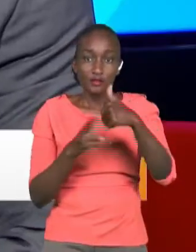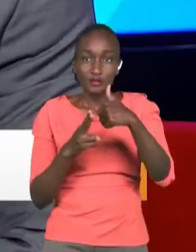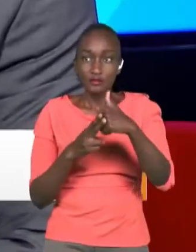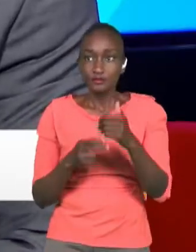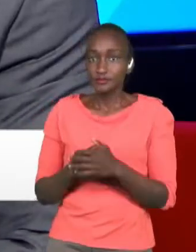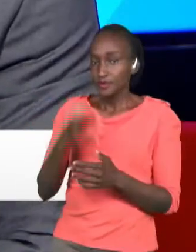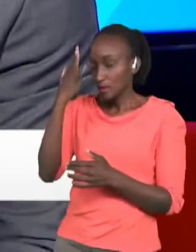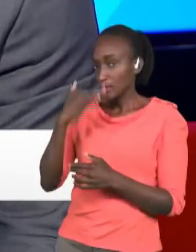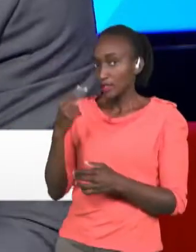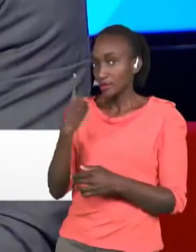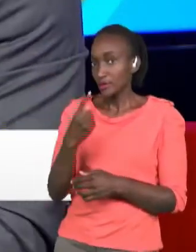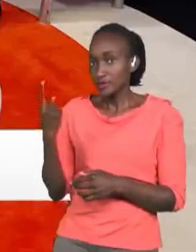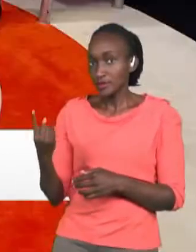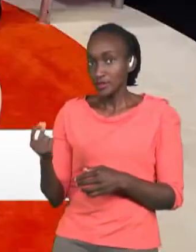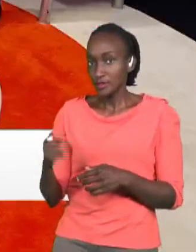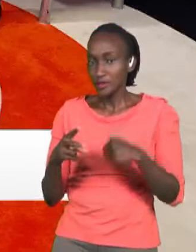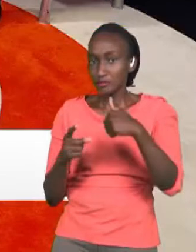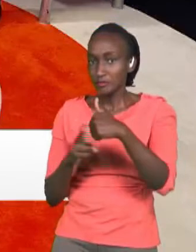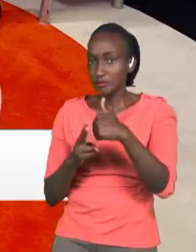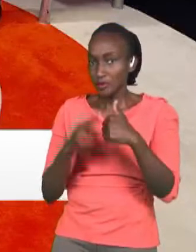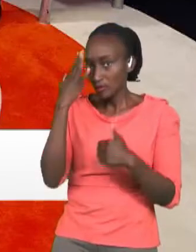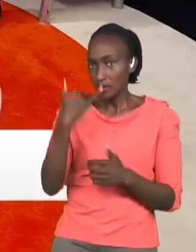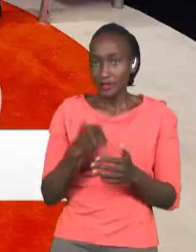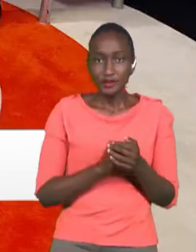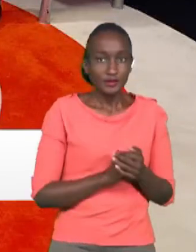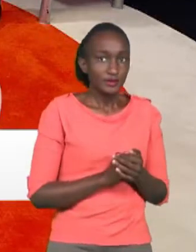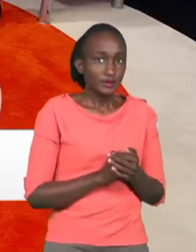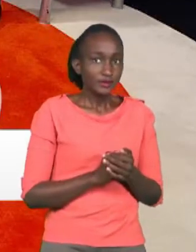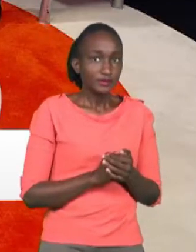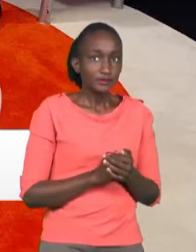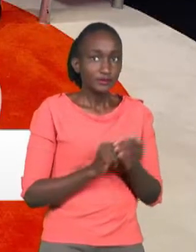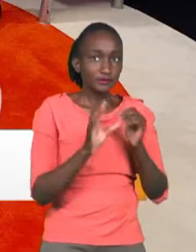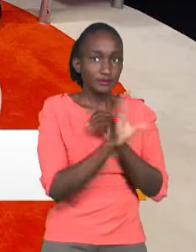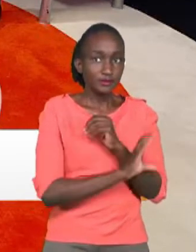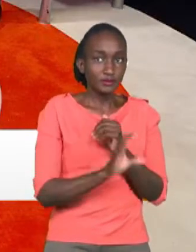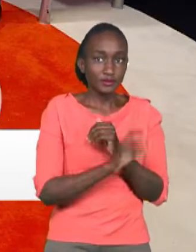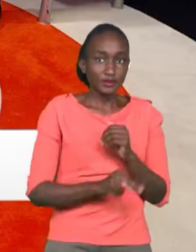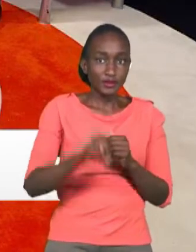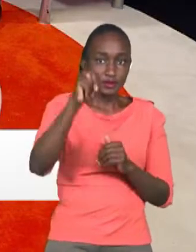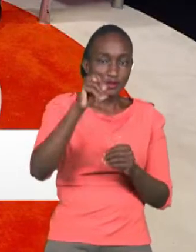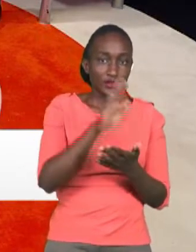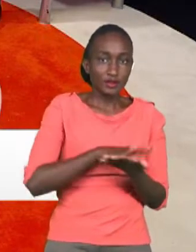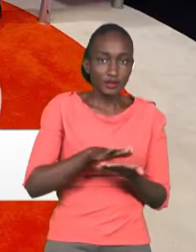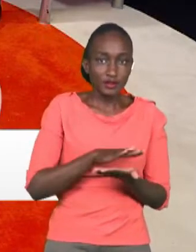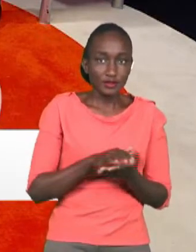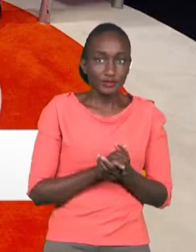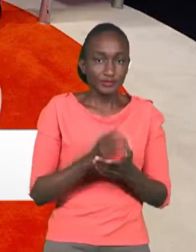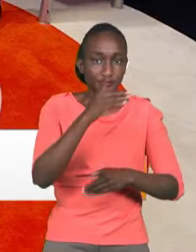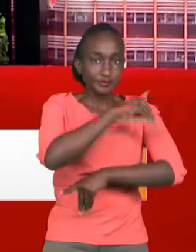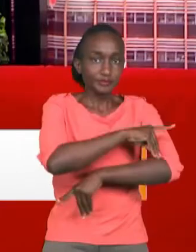June? Why 21st June? Because, yeah. you see, the countries at the Northern Hemisphere, the